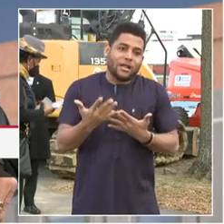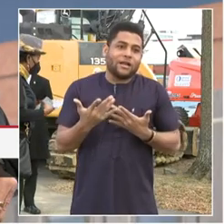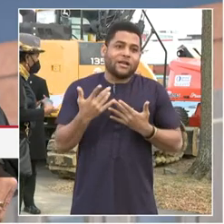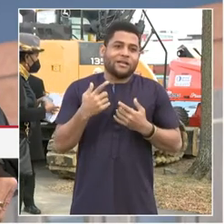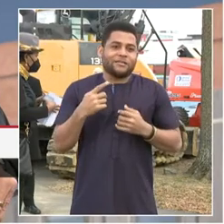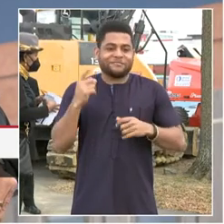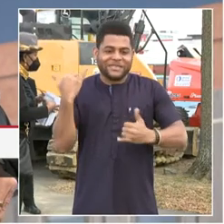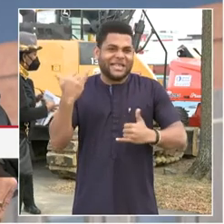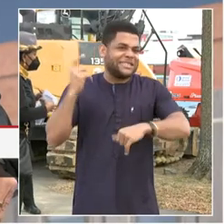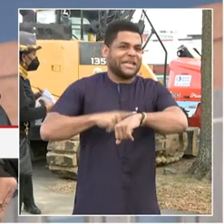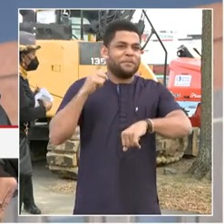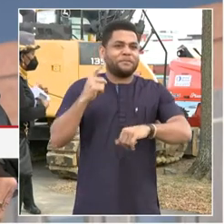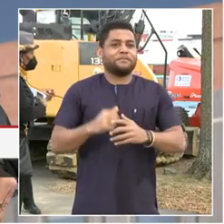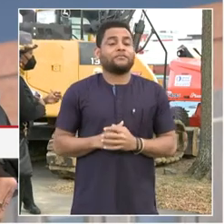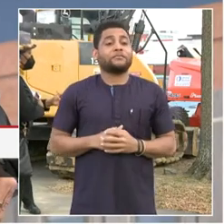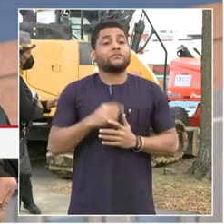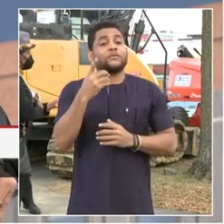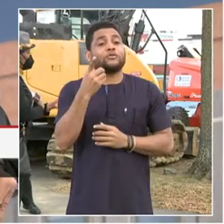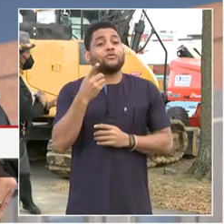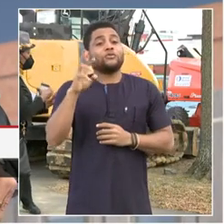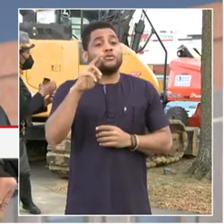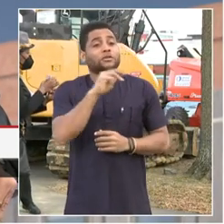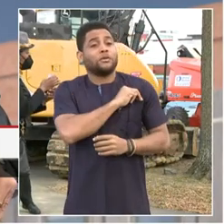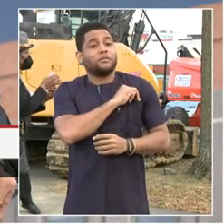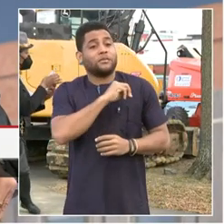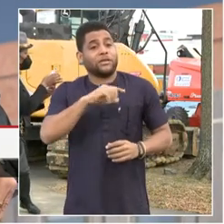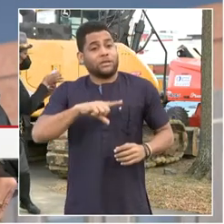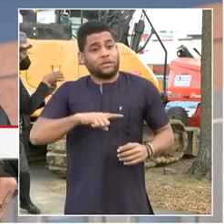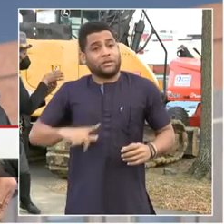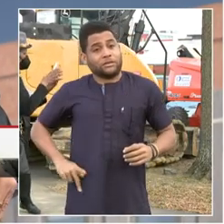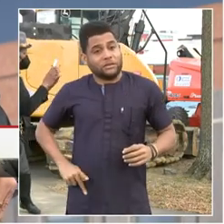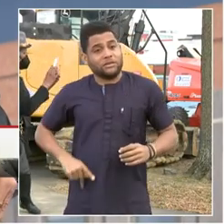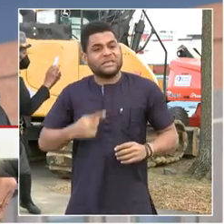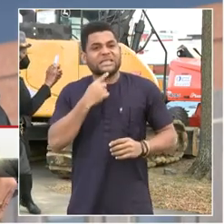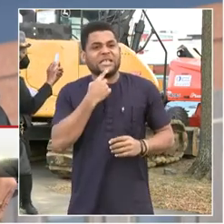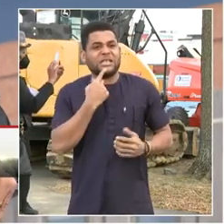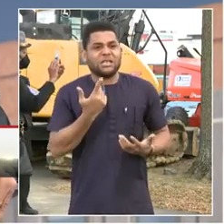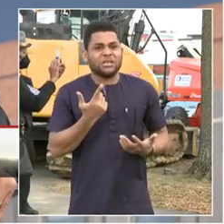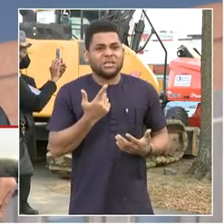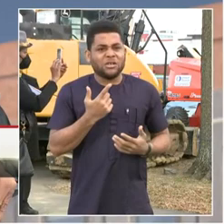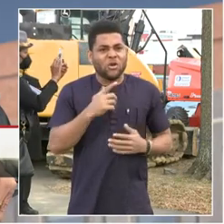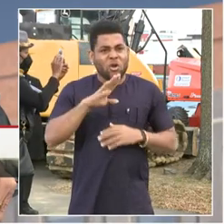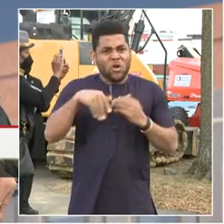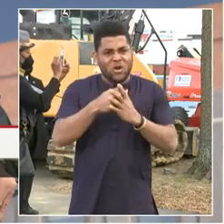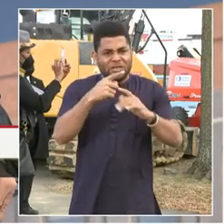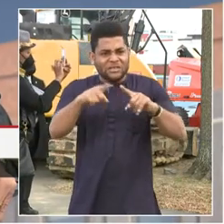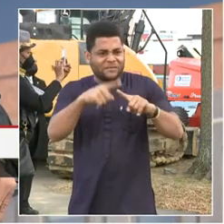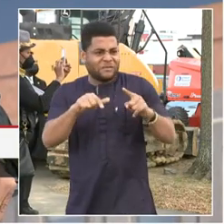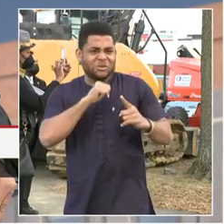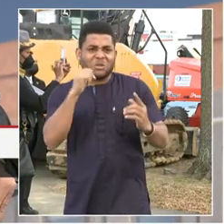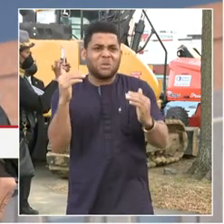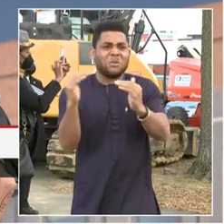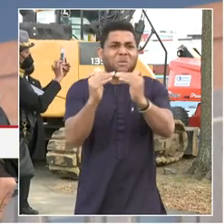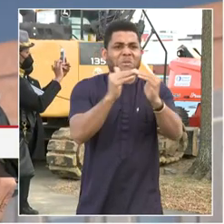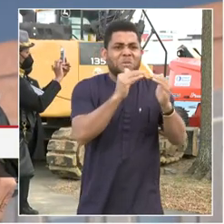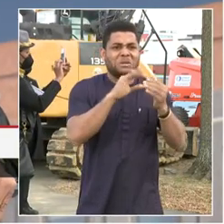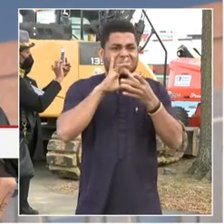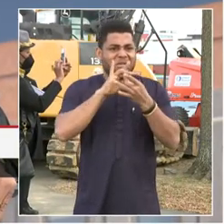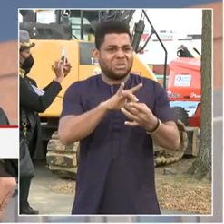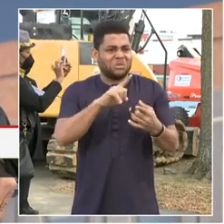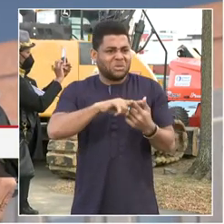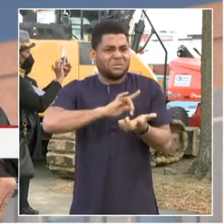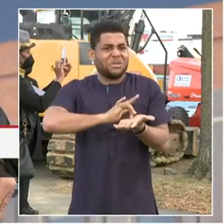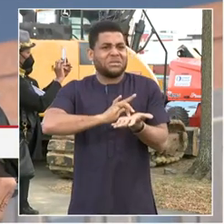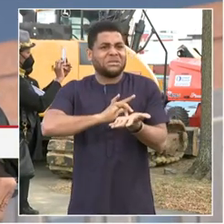said, and I quote, "Of all the forms of inequality, injustice in health care is the most